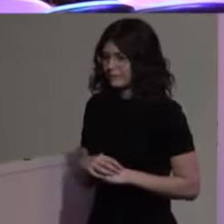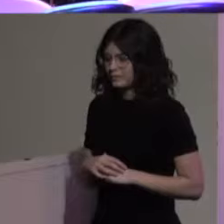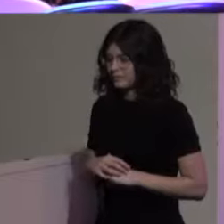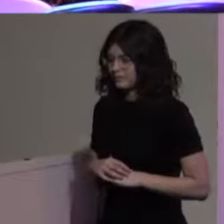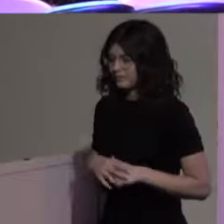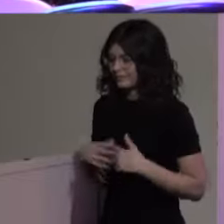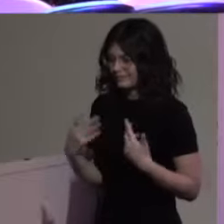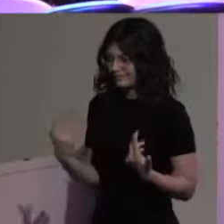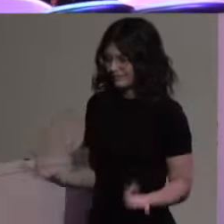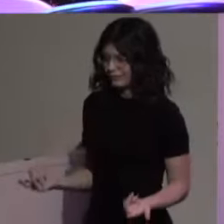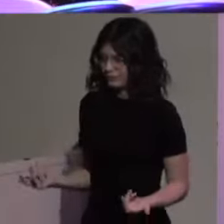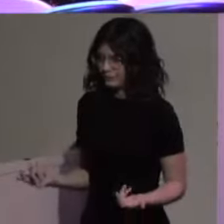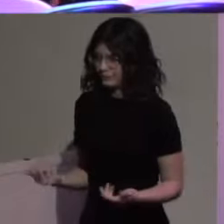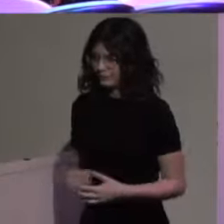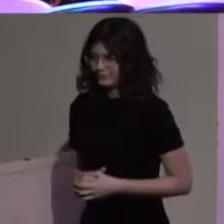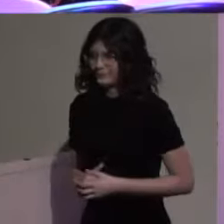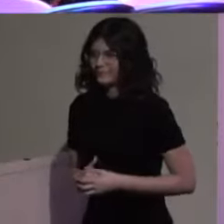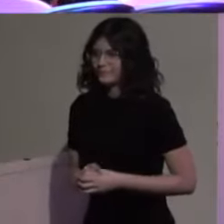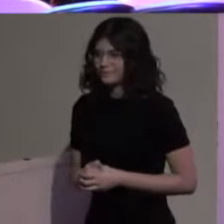So,